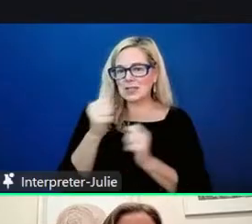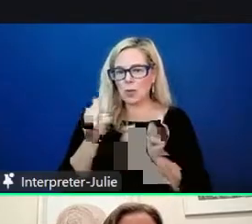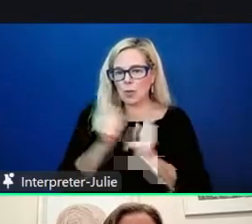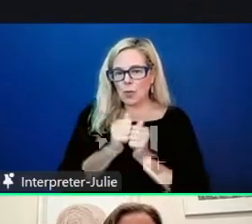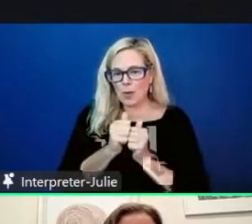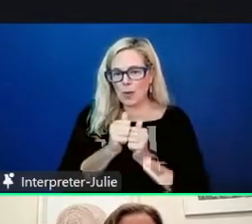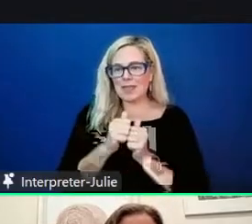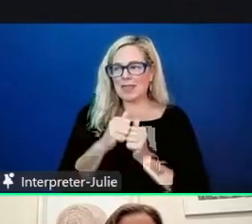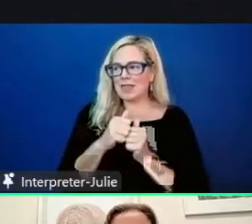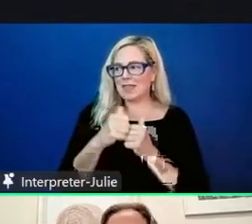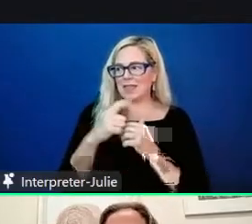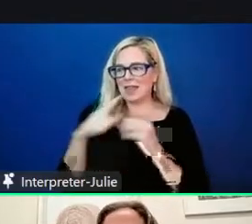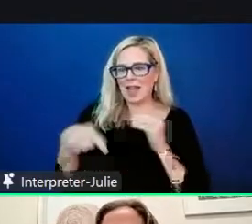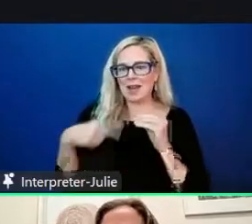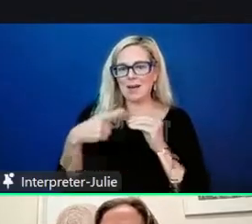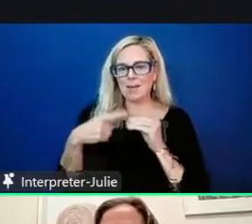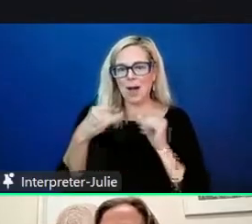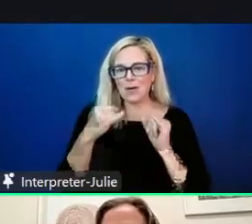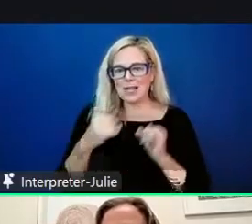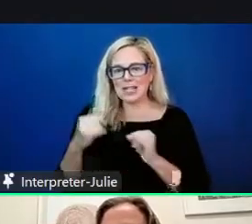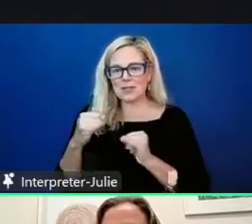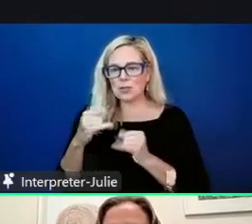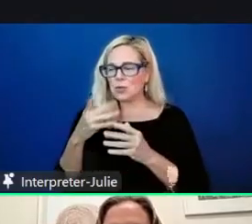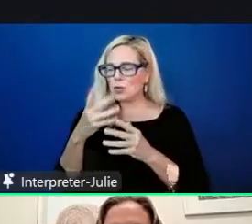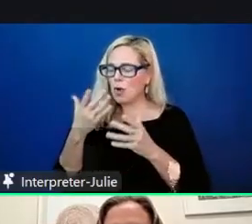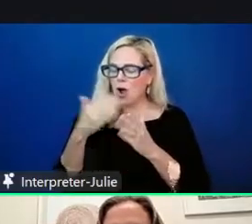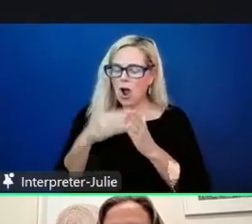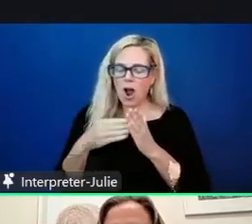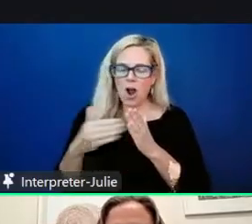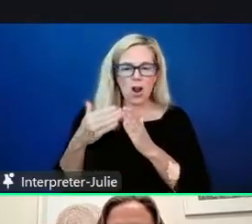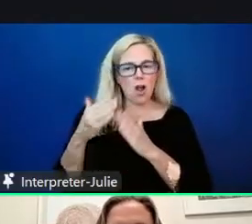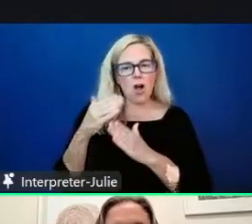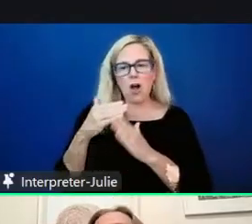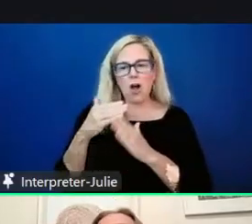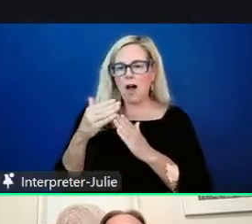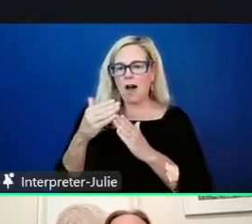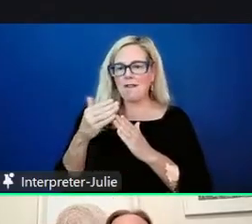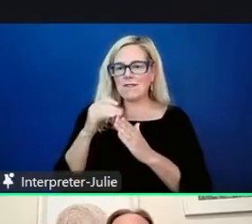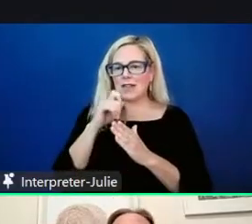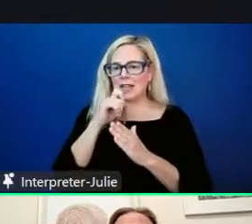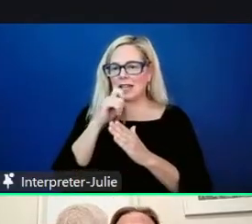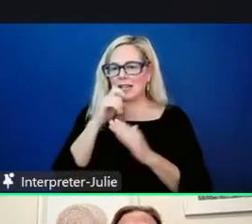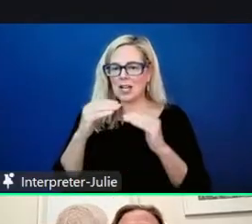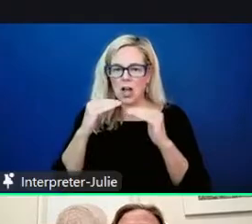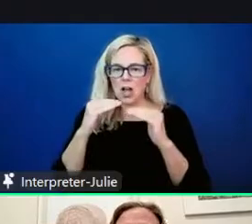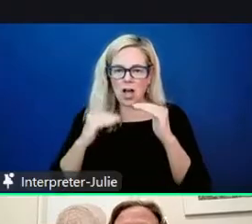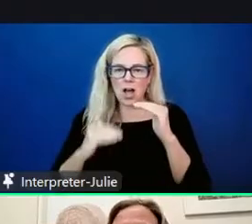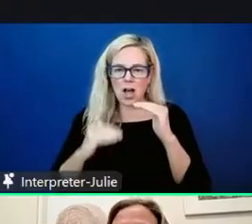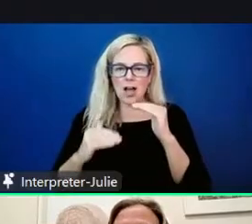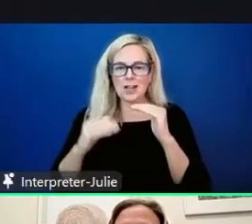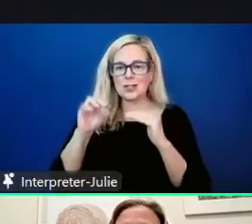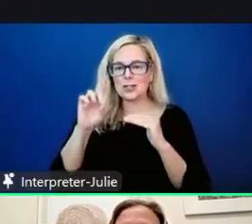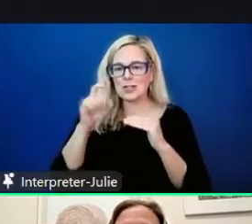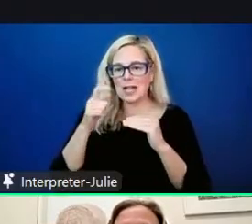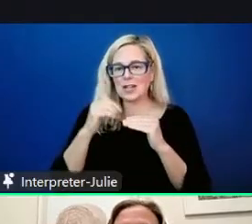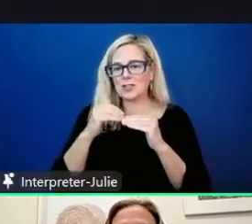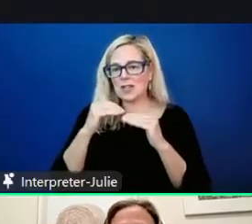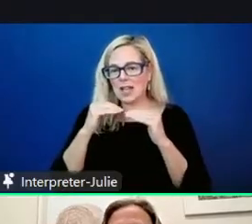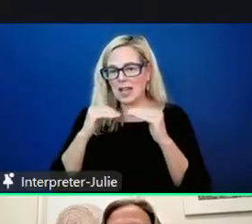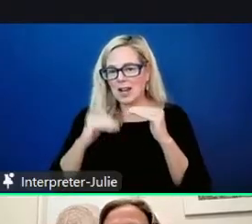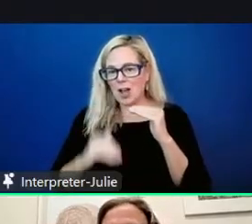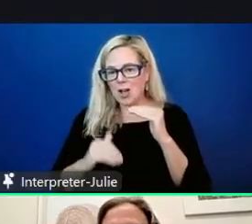are far too often underserved and underdiagnosed. Individuals with Ehlers-Danlos